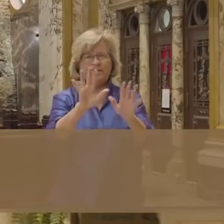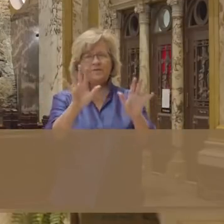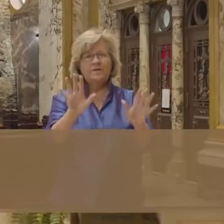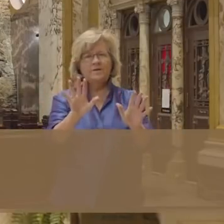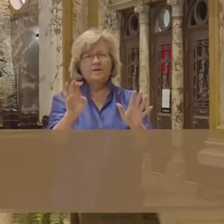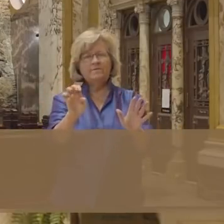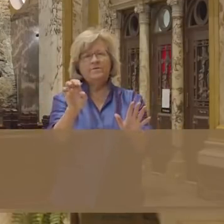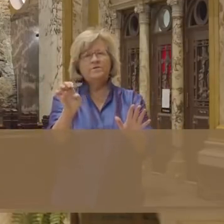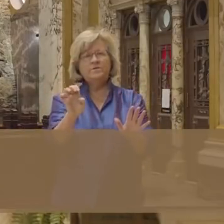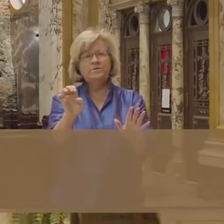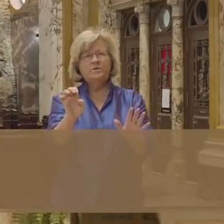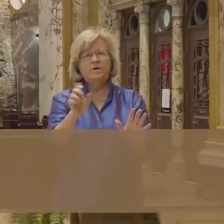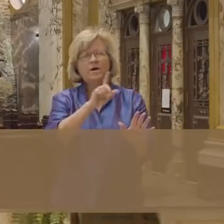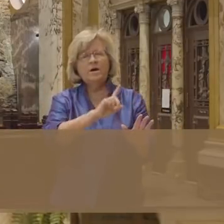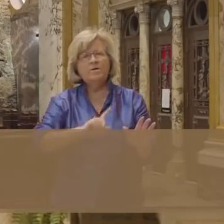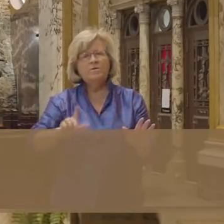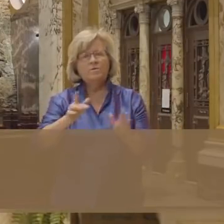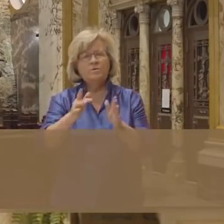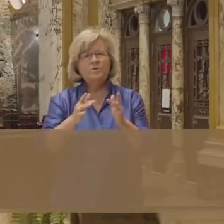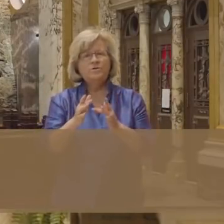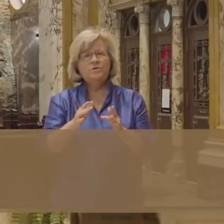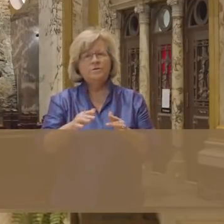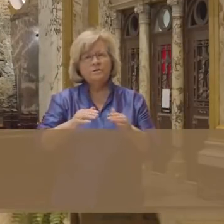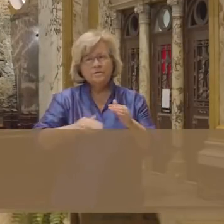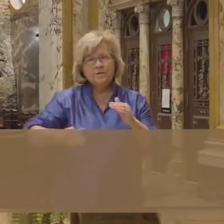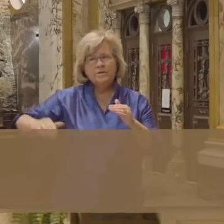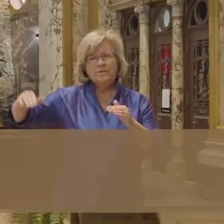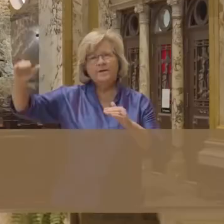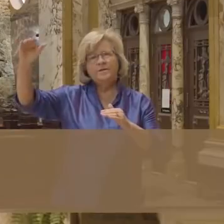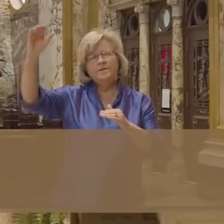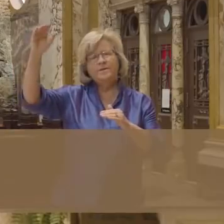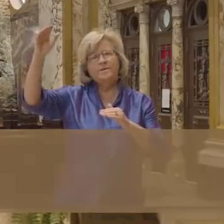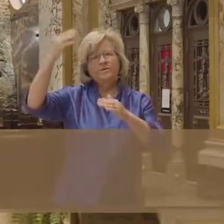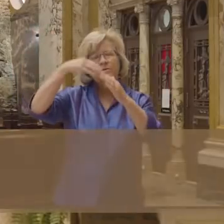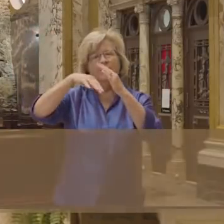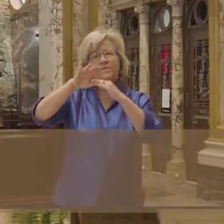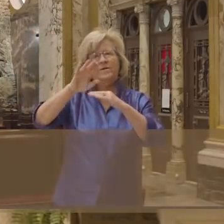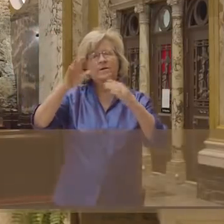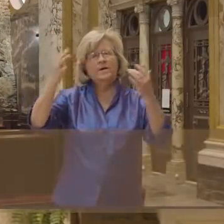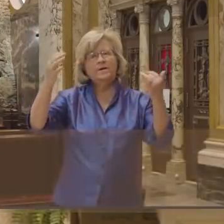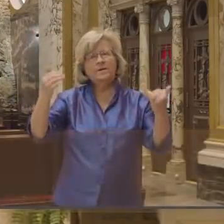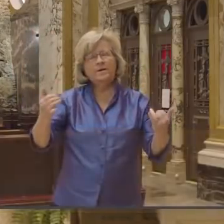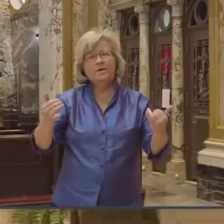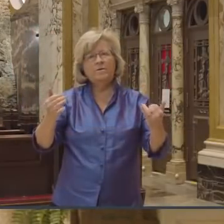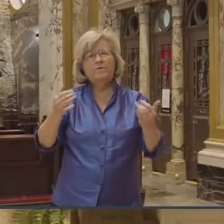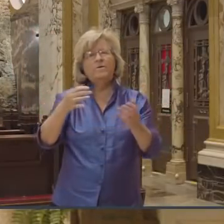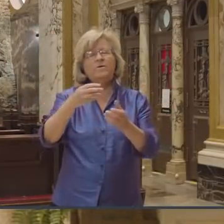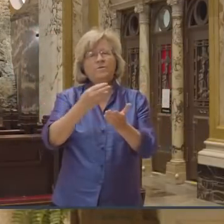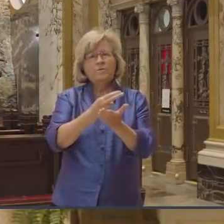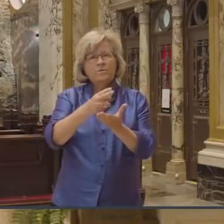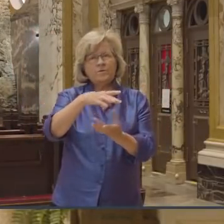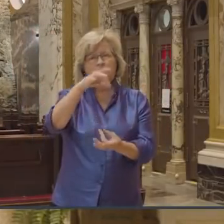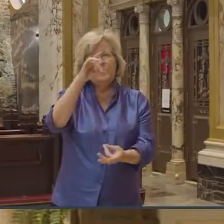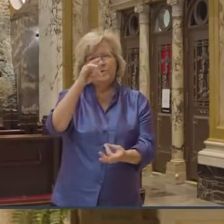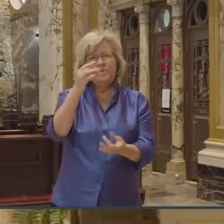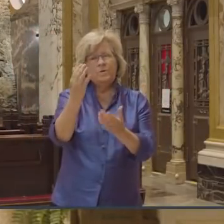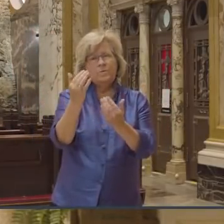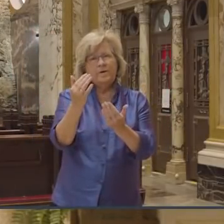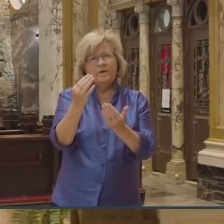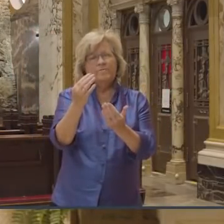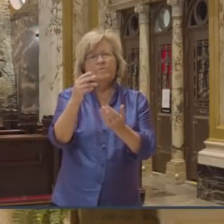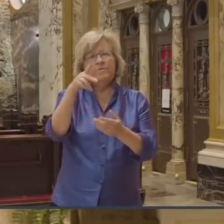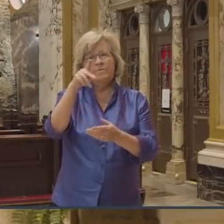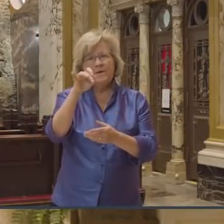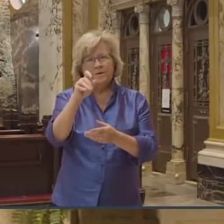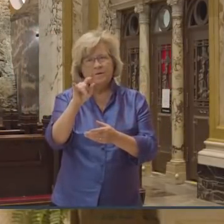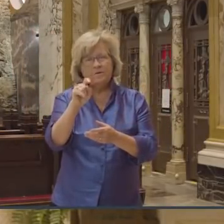Easter. Our Lord Jesus has ascended into heaven, and now we await the coming of the Holy Spirit at Pentecost. Let us pause